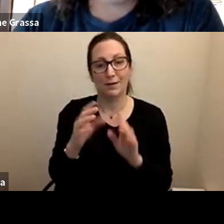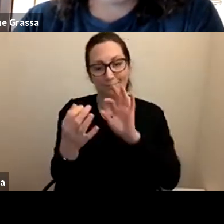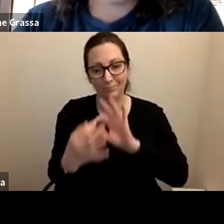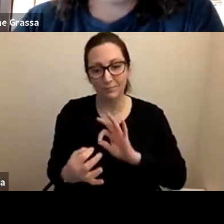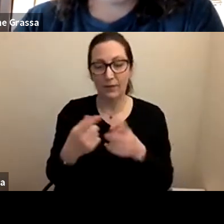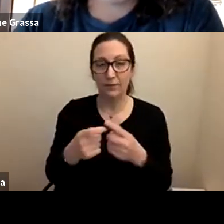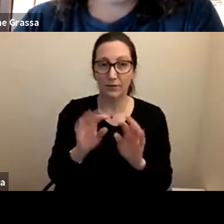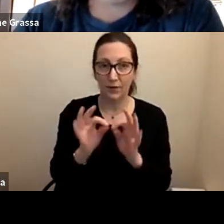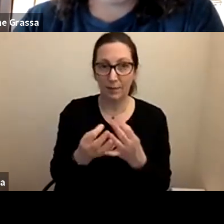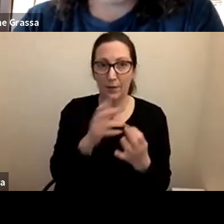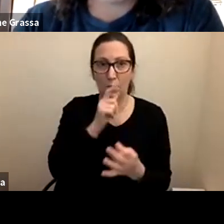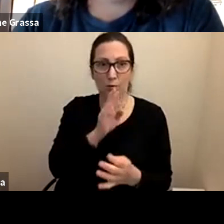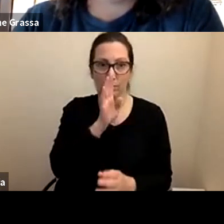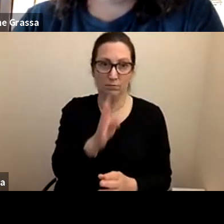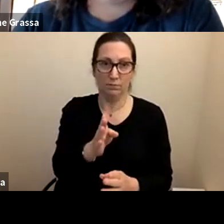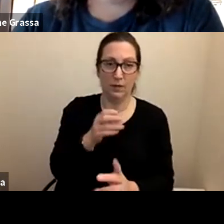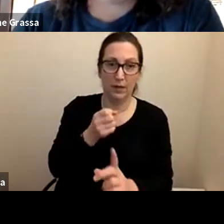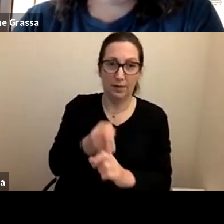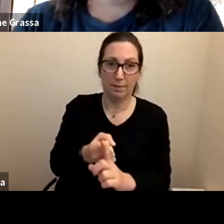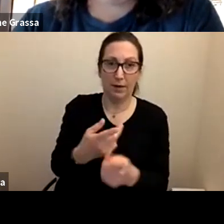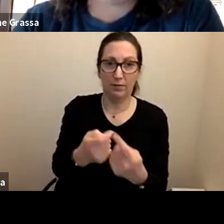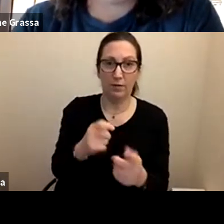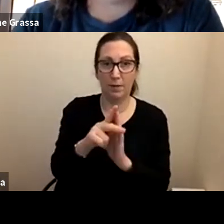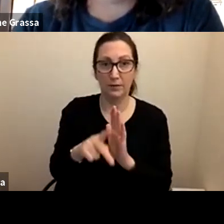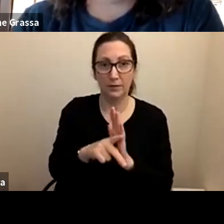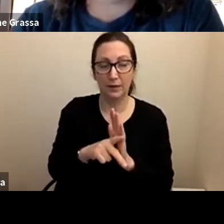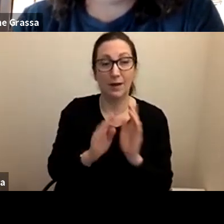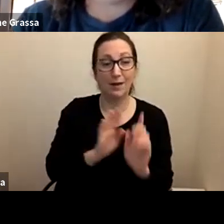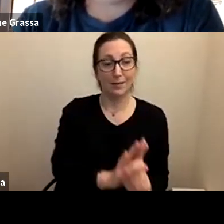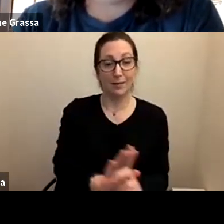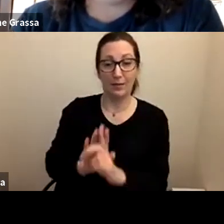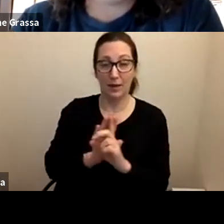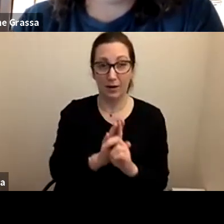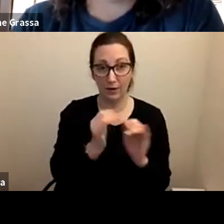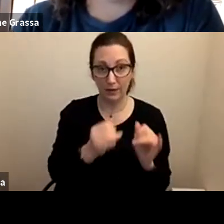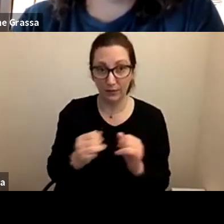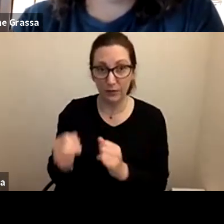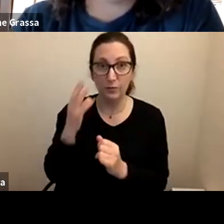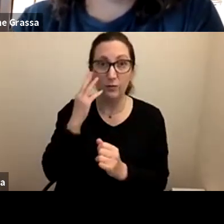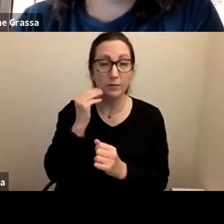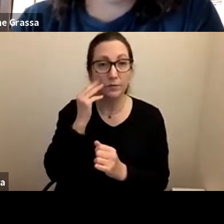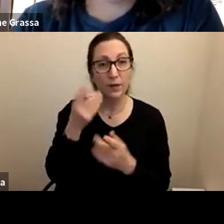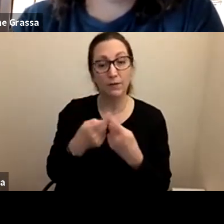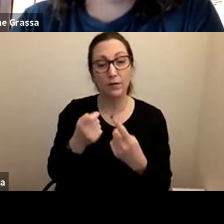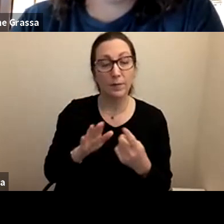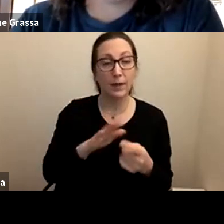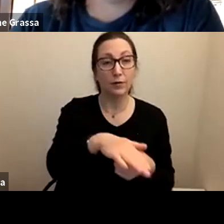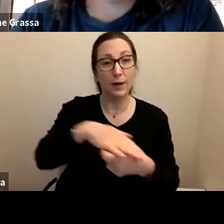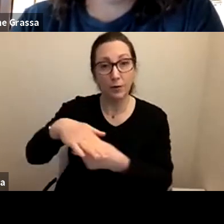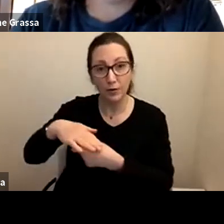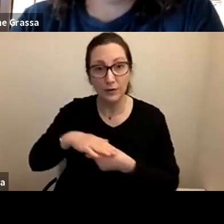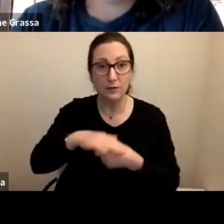policy. I think it's really important that their individual experiences from their respective neighborhoods, school types,